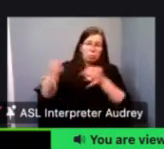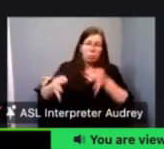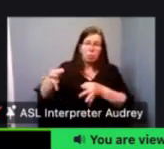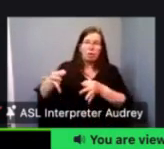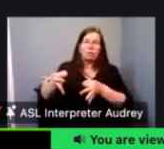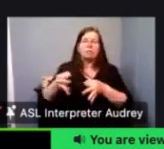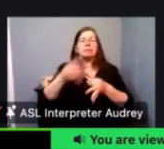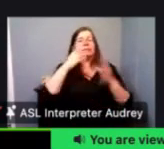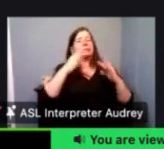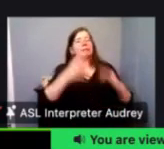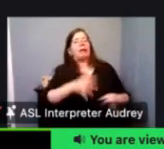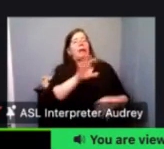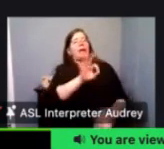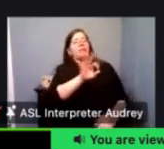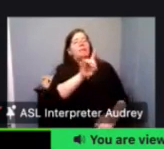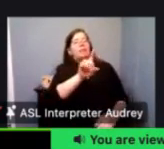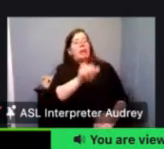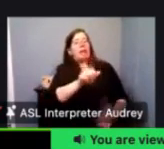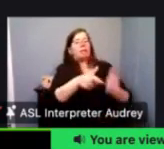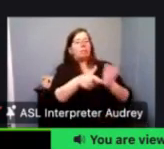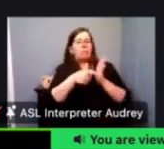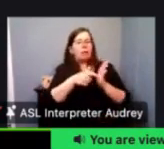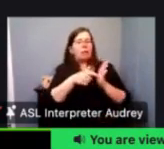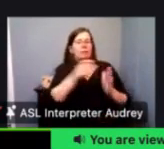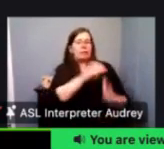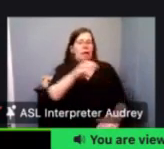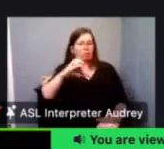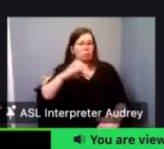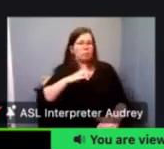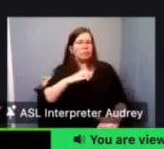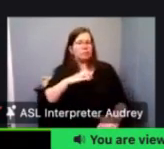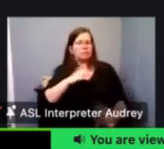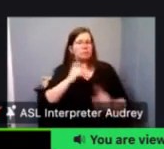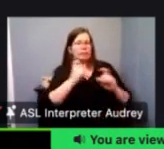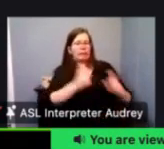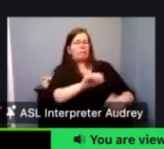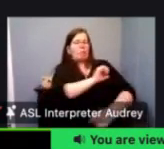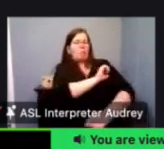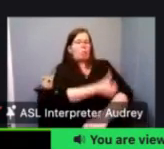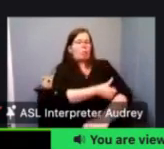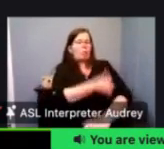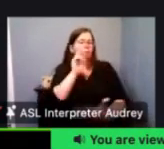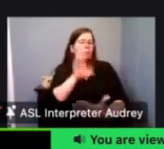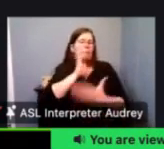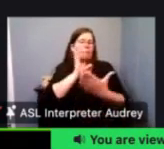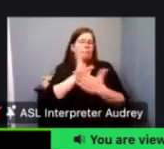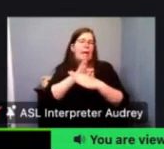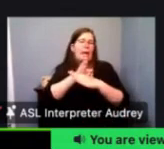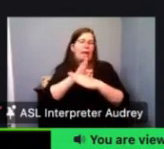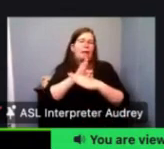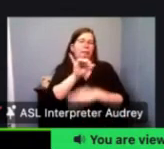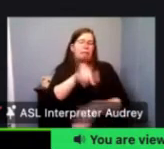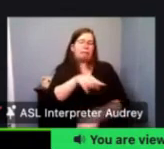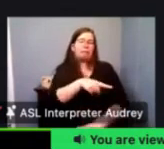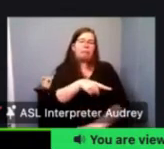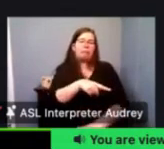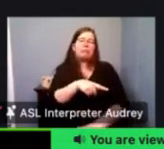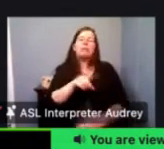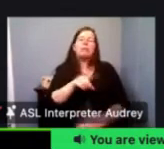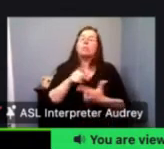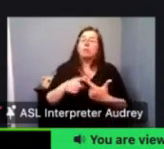FDA needed Congress to authorize them to have the authority to ban electric shock therapy, resulting in two court cases